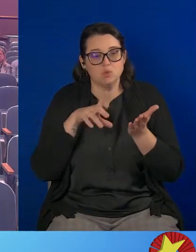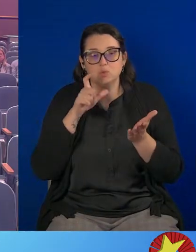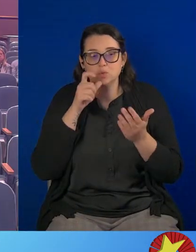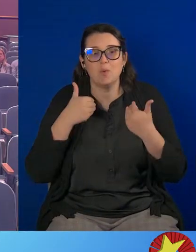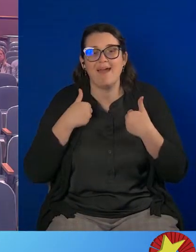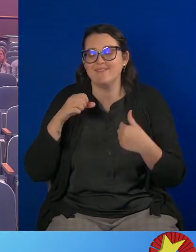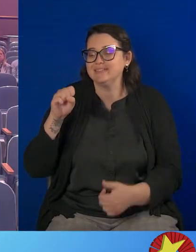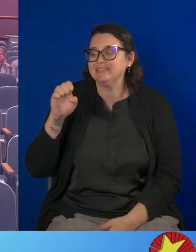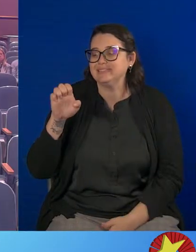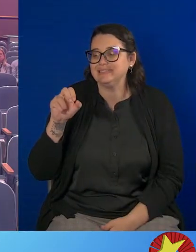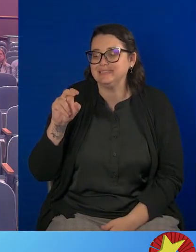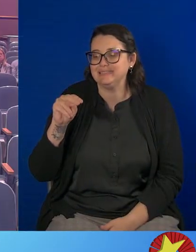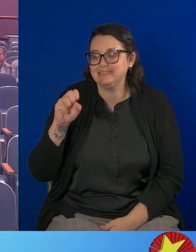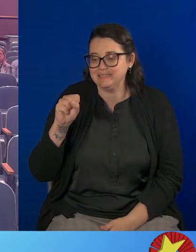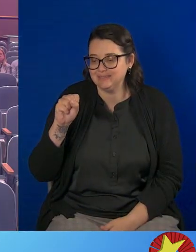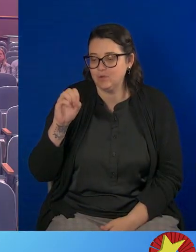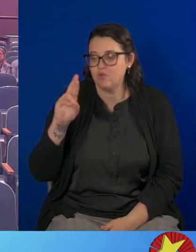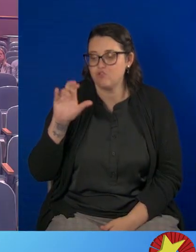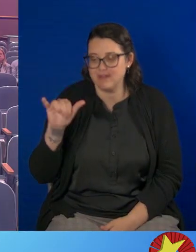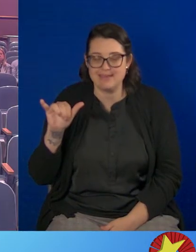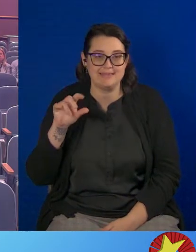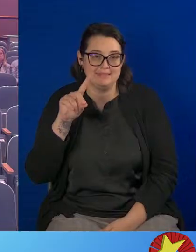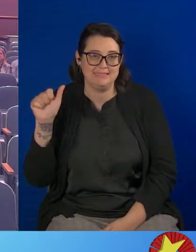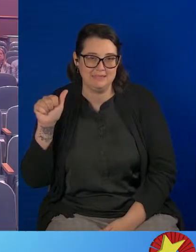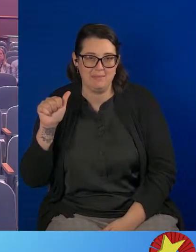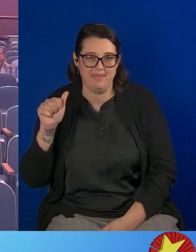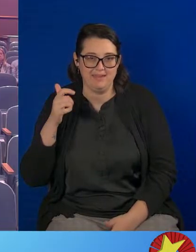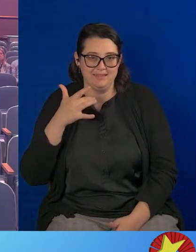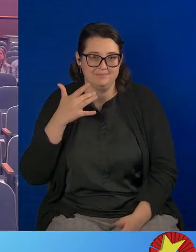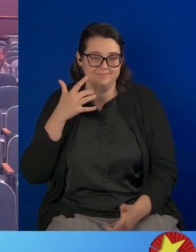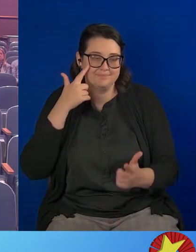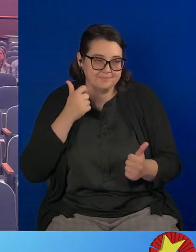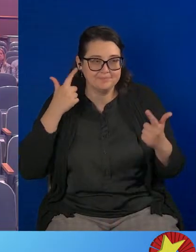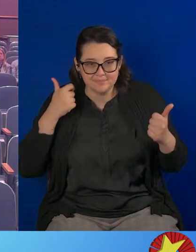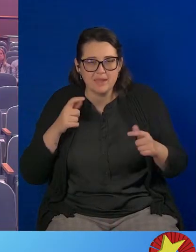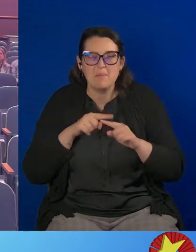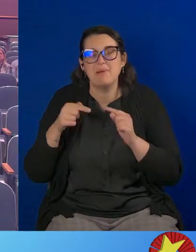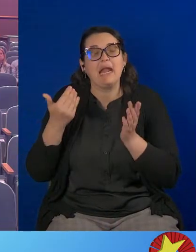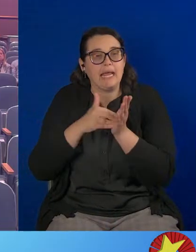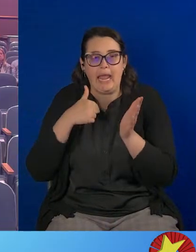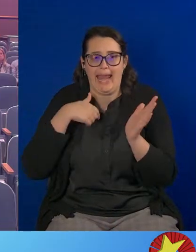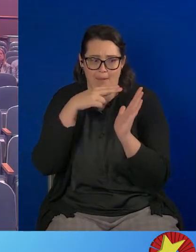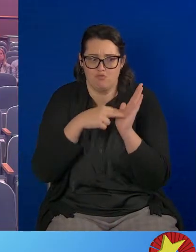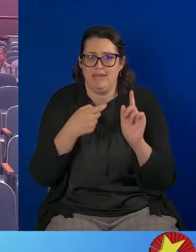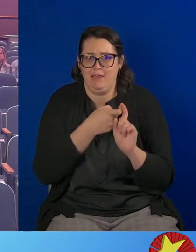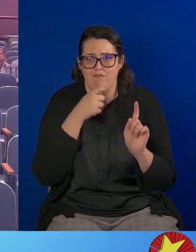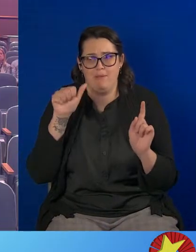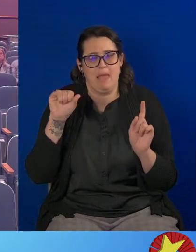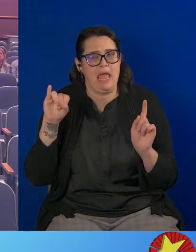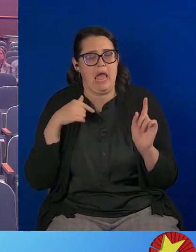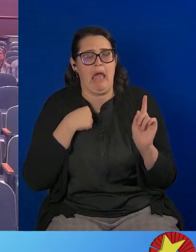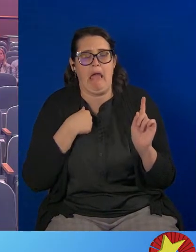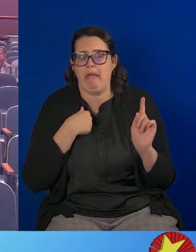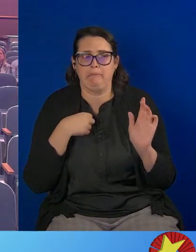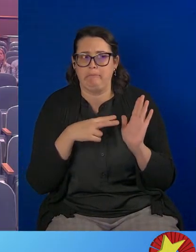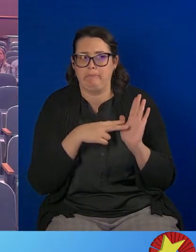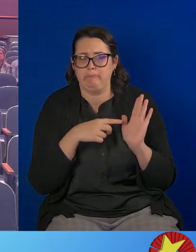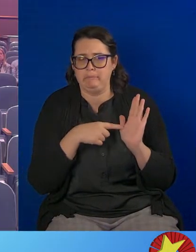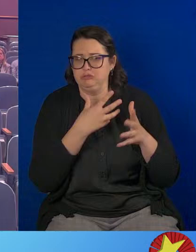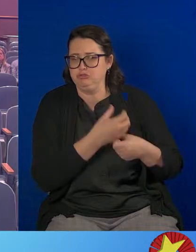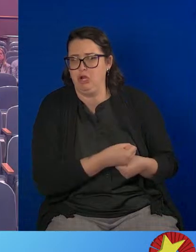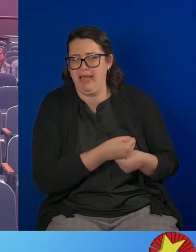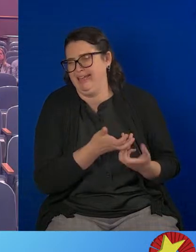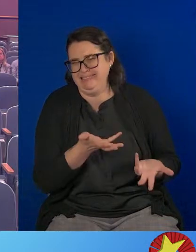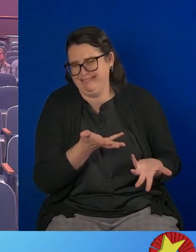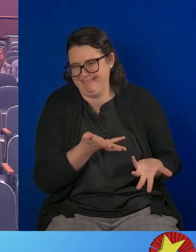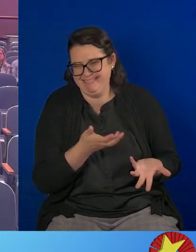But again, this is AI, and I really don't know too much information about it. So I hesitate